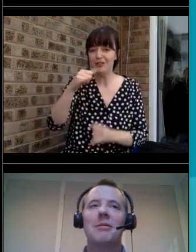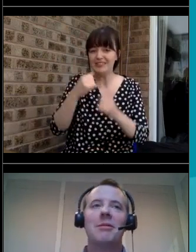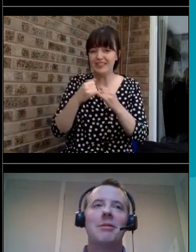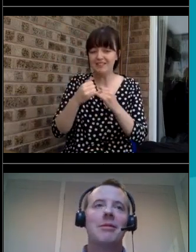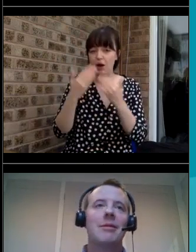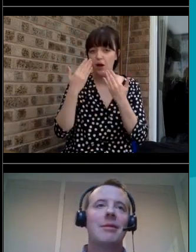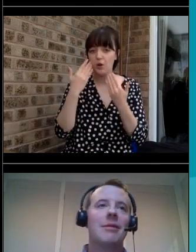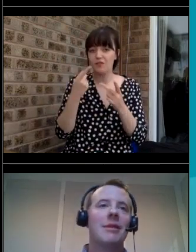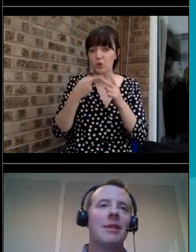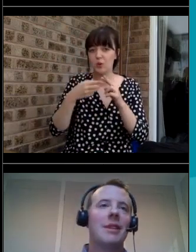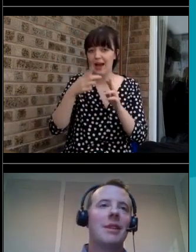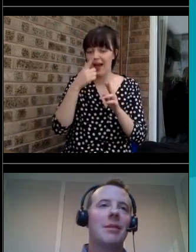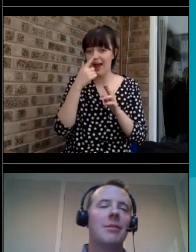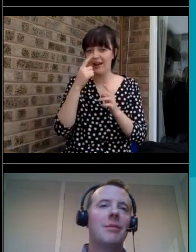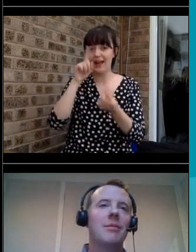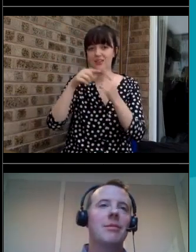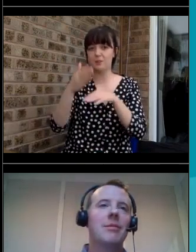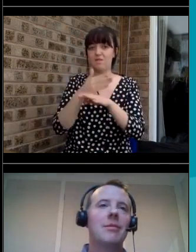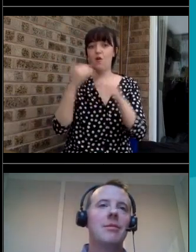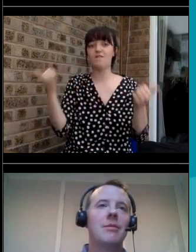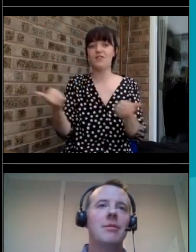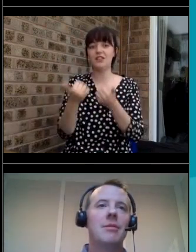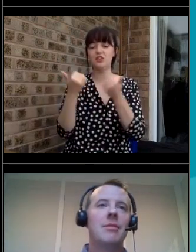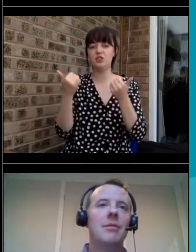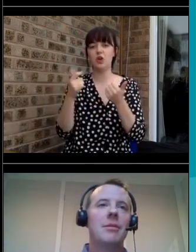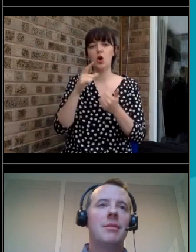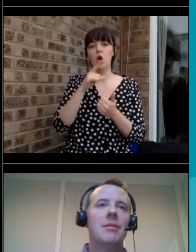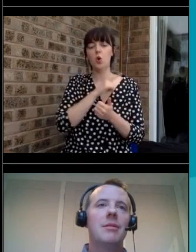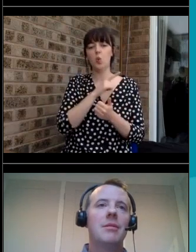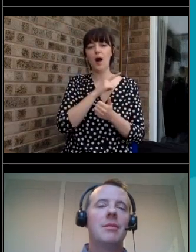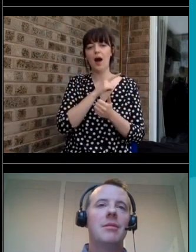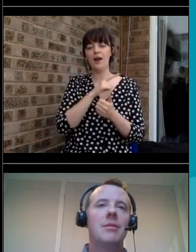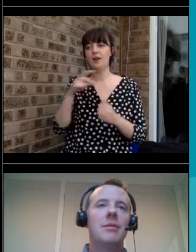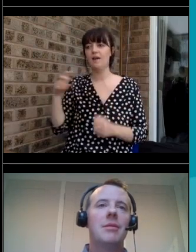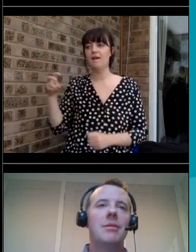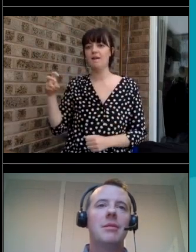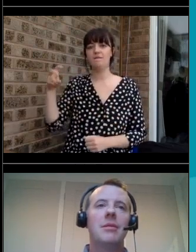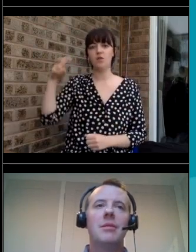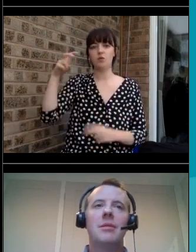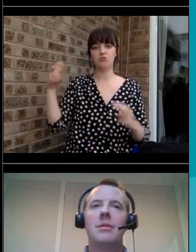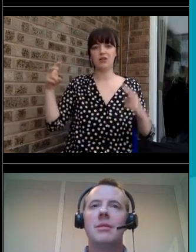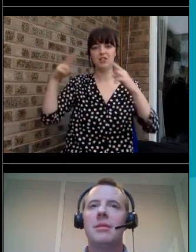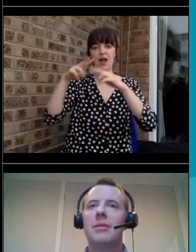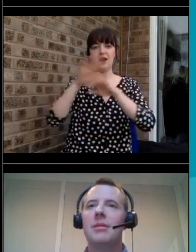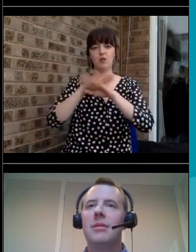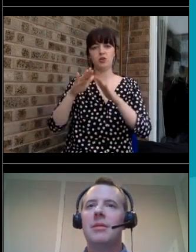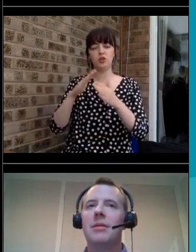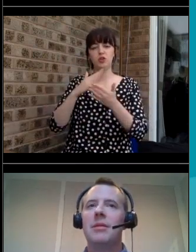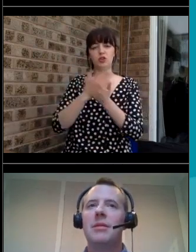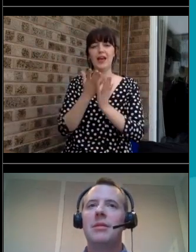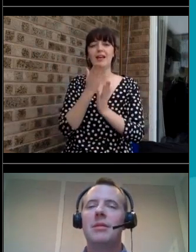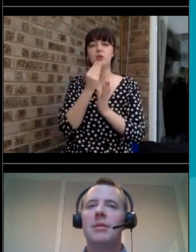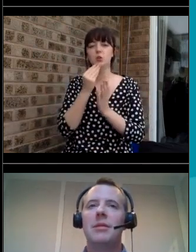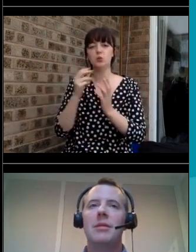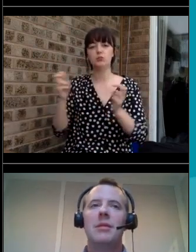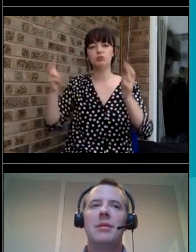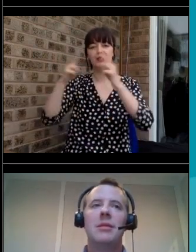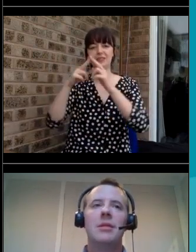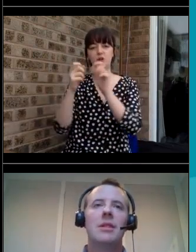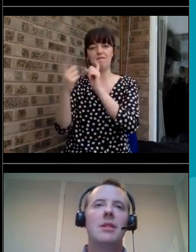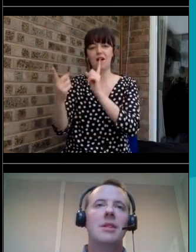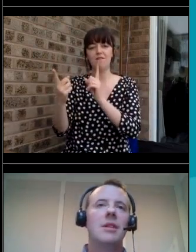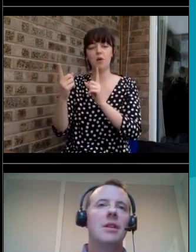before we close. Why a footbridge and not a shared use bridge near the Thames Chase Community Forest?